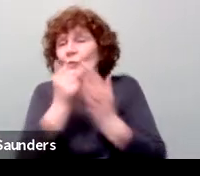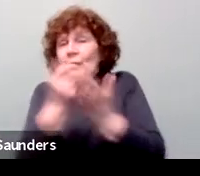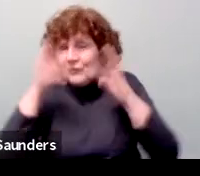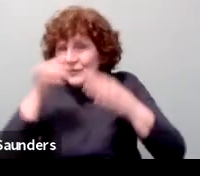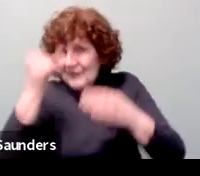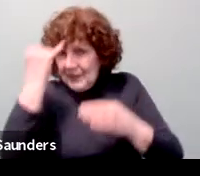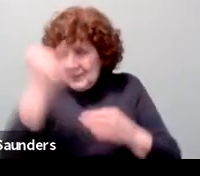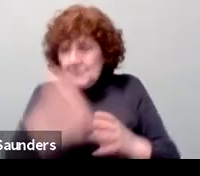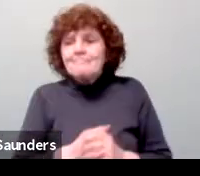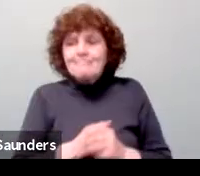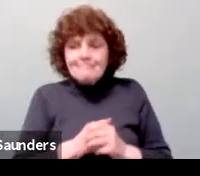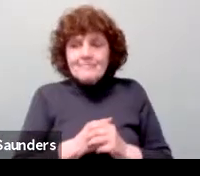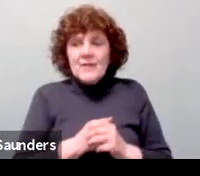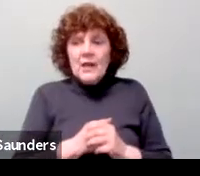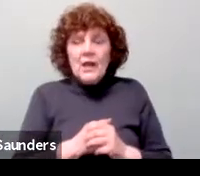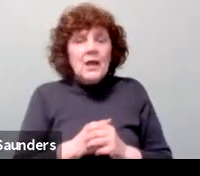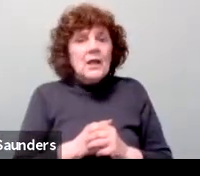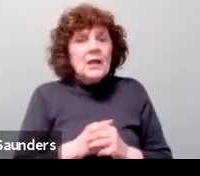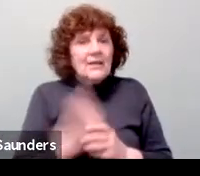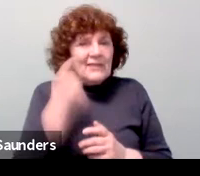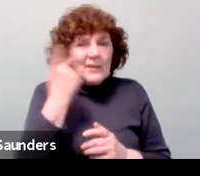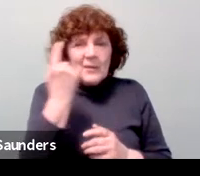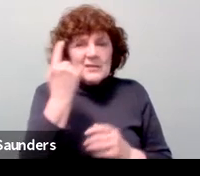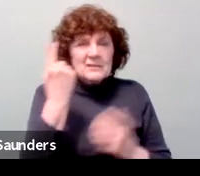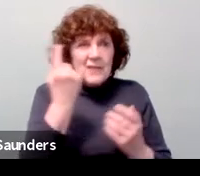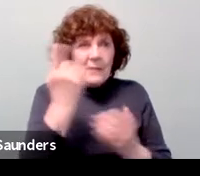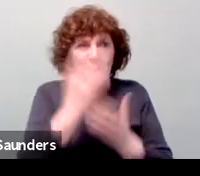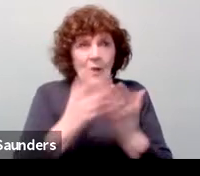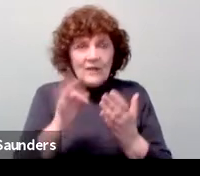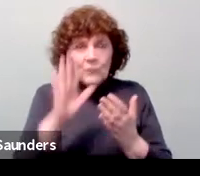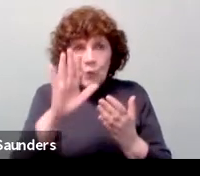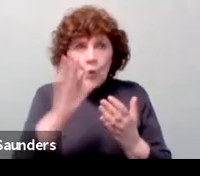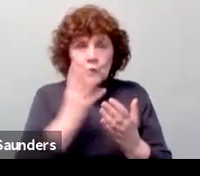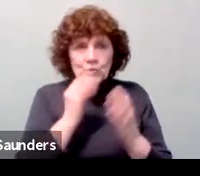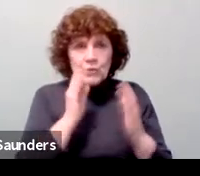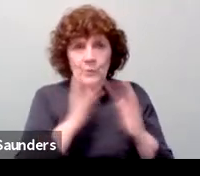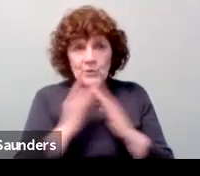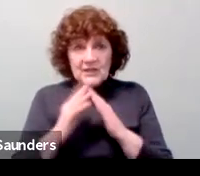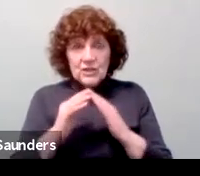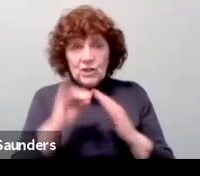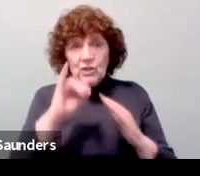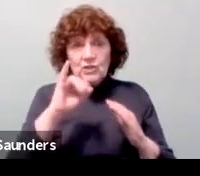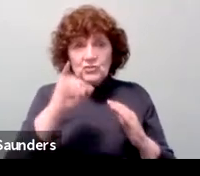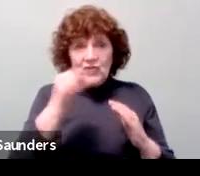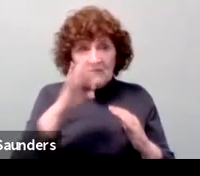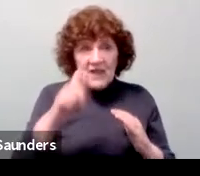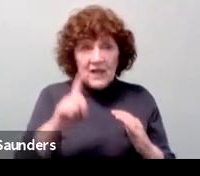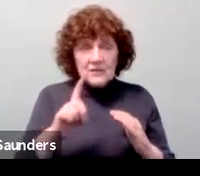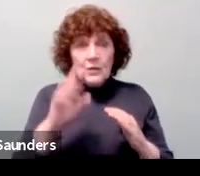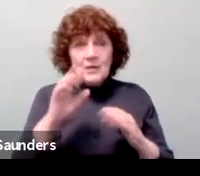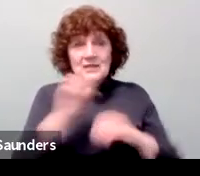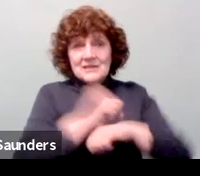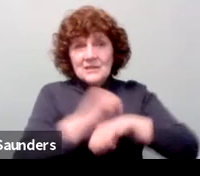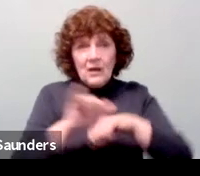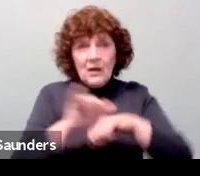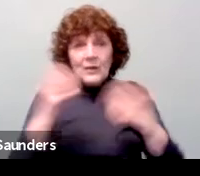some portion of this community, whether it's the Federation, whether it's your congregation. Think of a great leader,